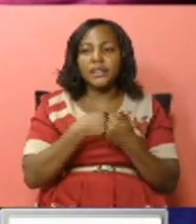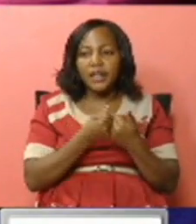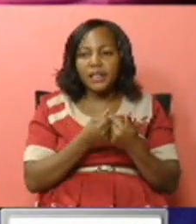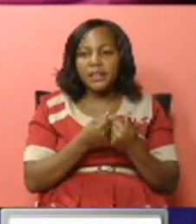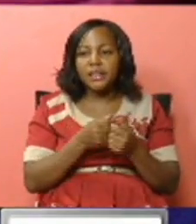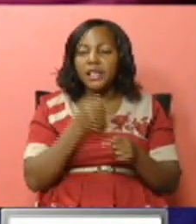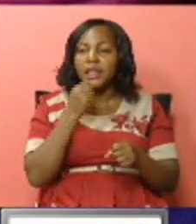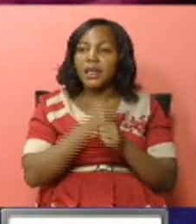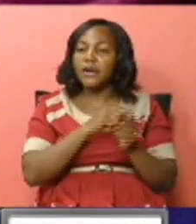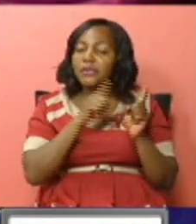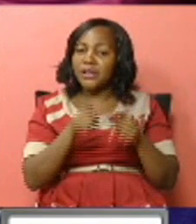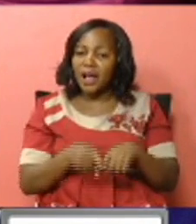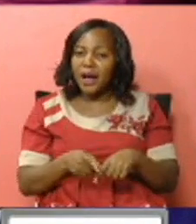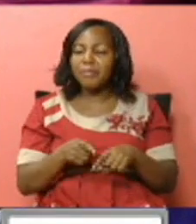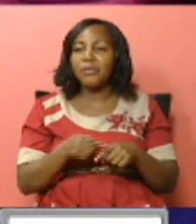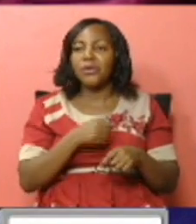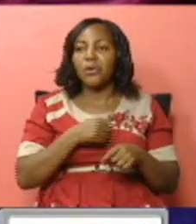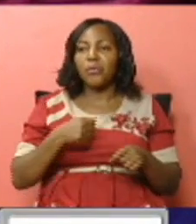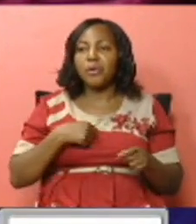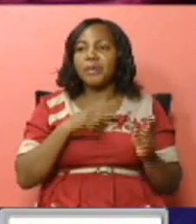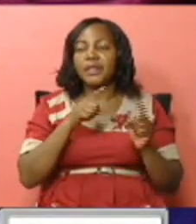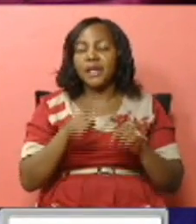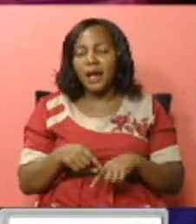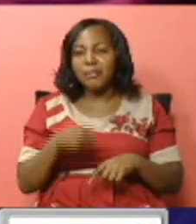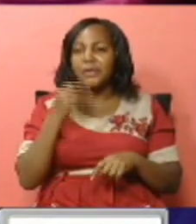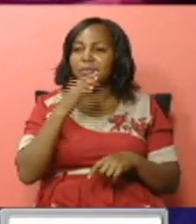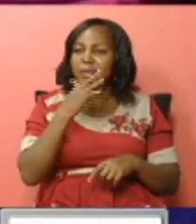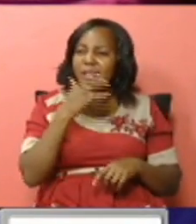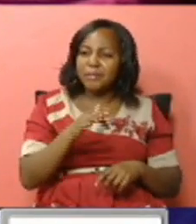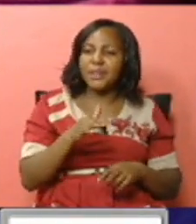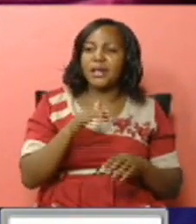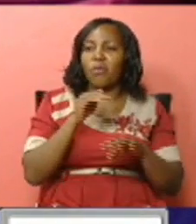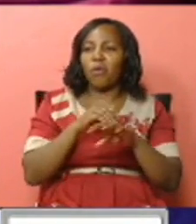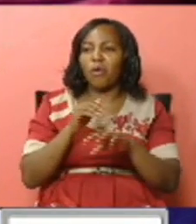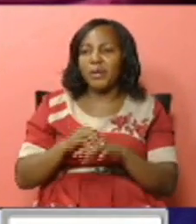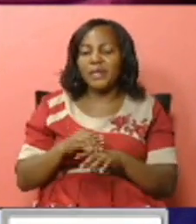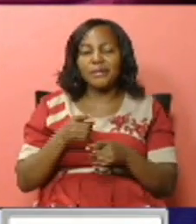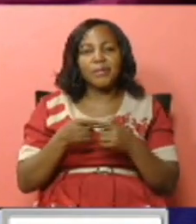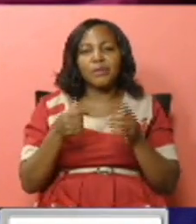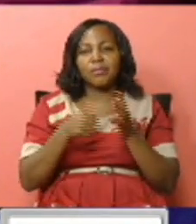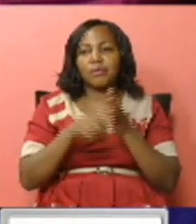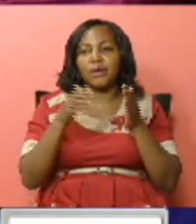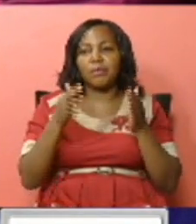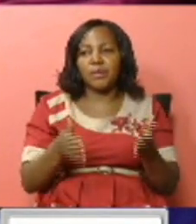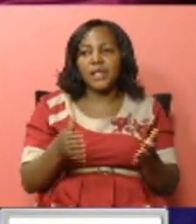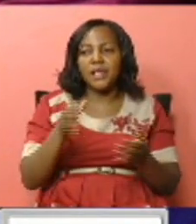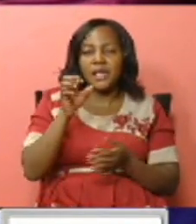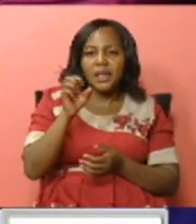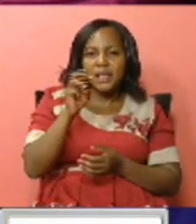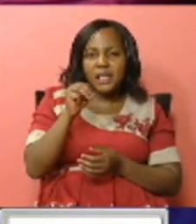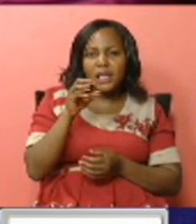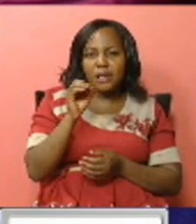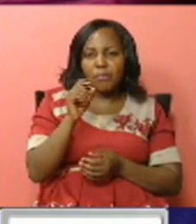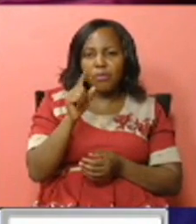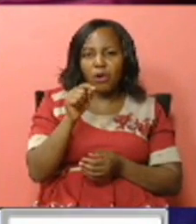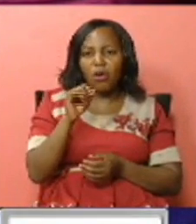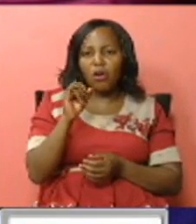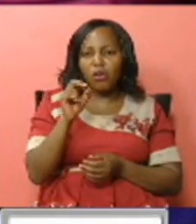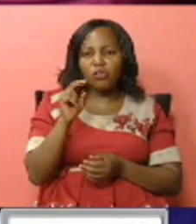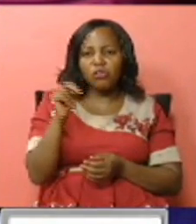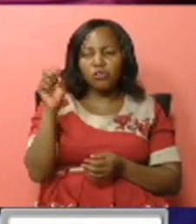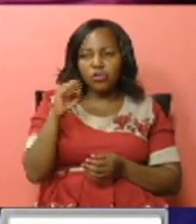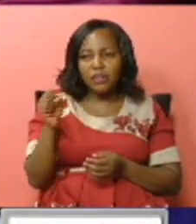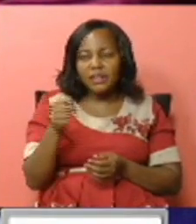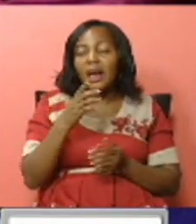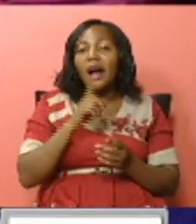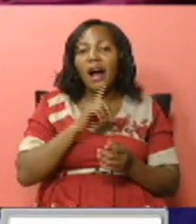to speak to us. So which means we're working on a lot of assumptions of what has happened in the past. So having them come to you and speak